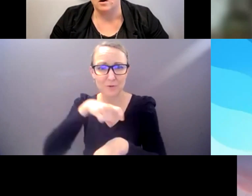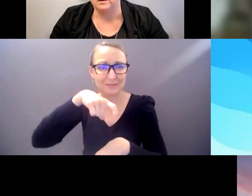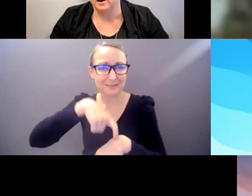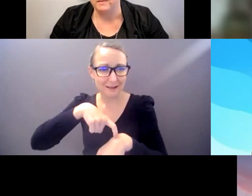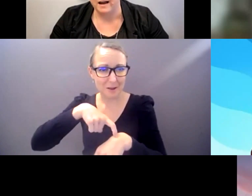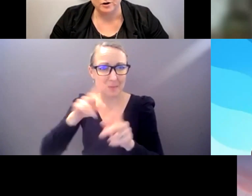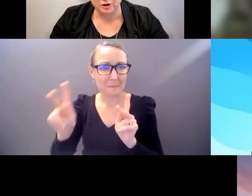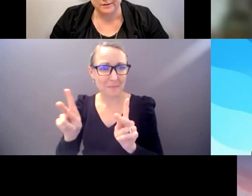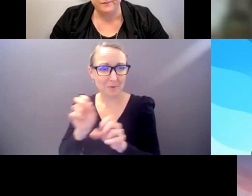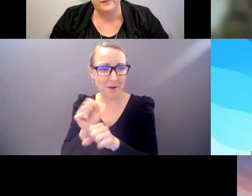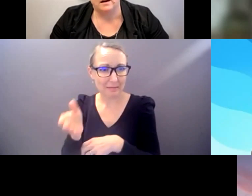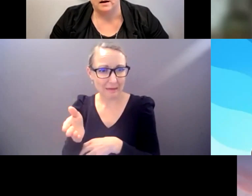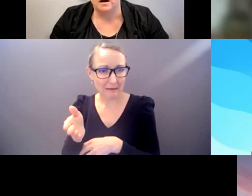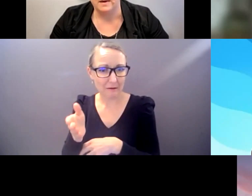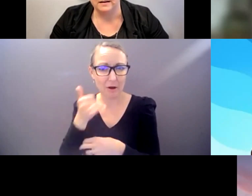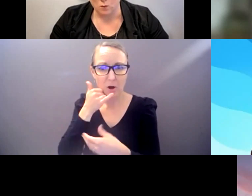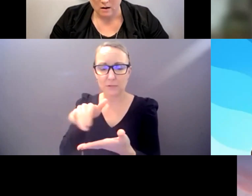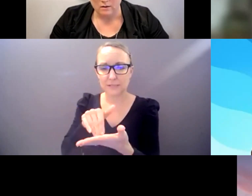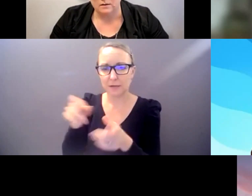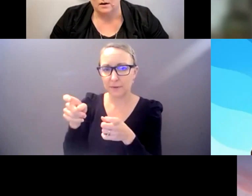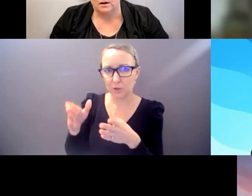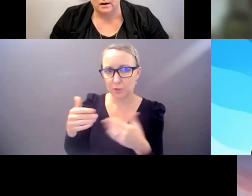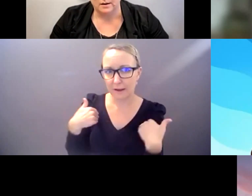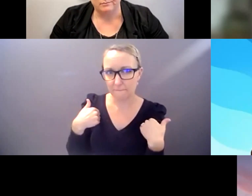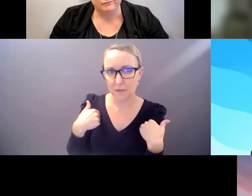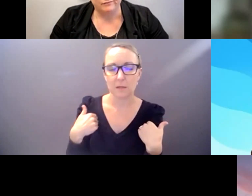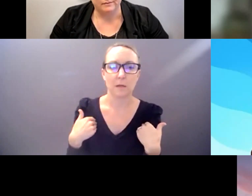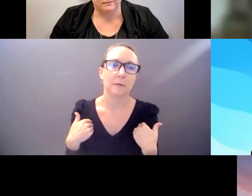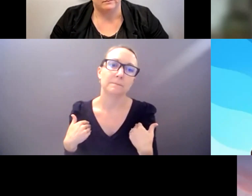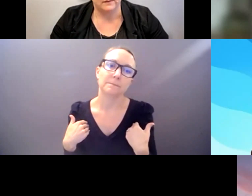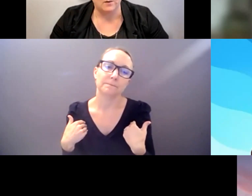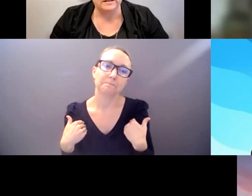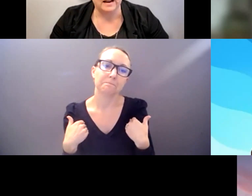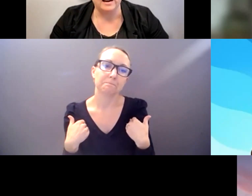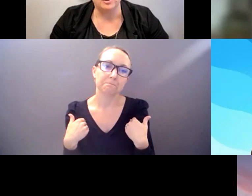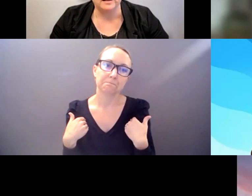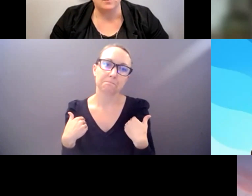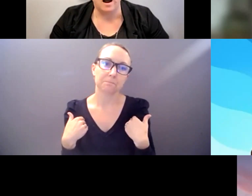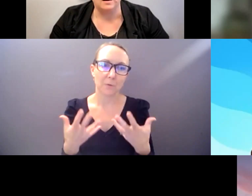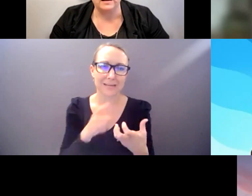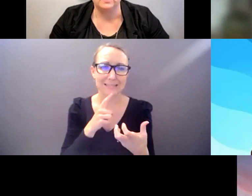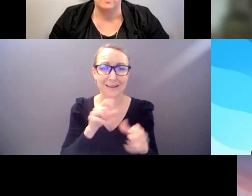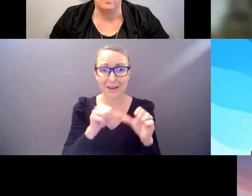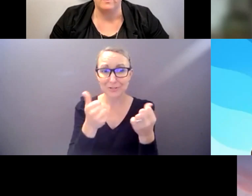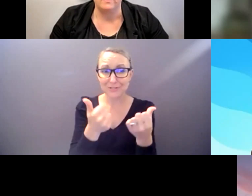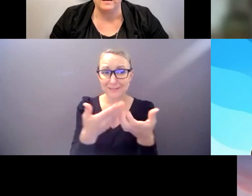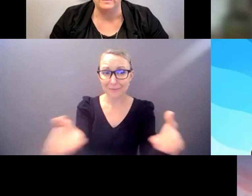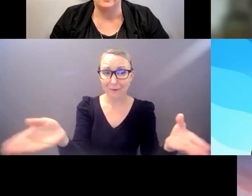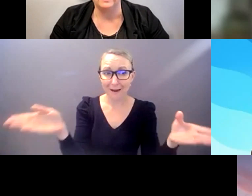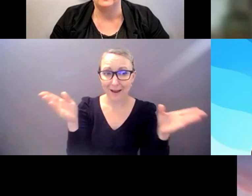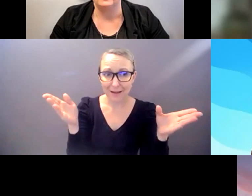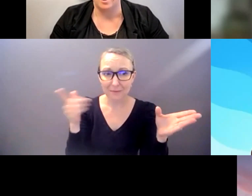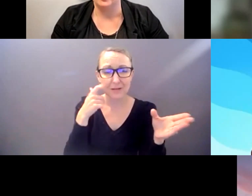We have a call center manager as well. I want to say agency-wide, because remember